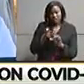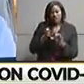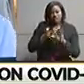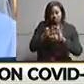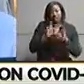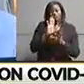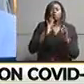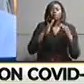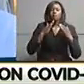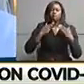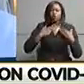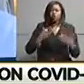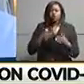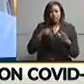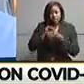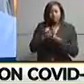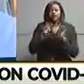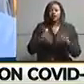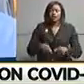Even if somebody